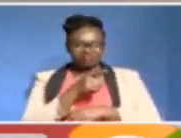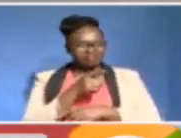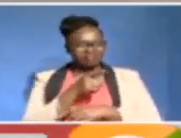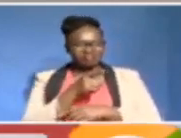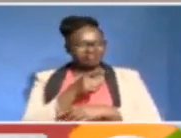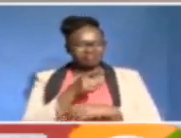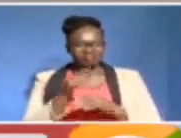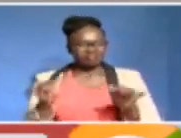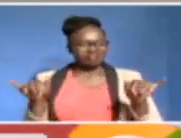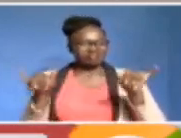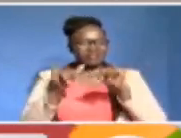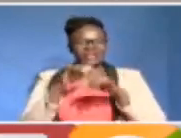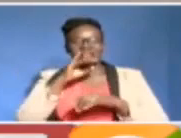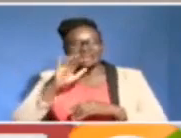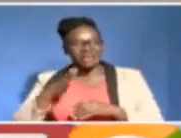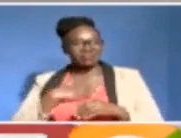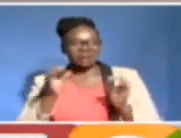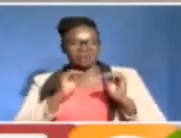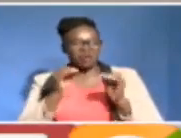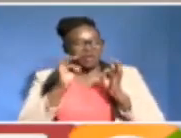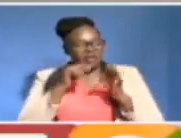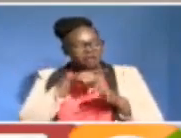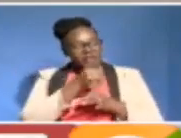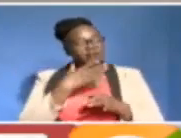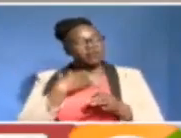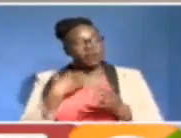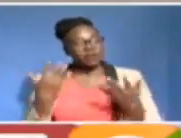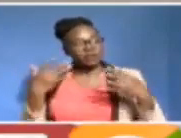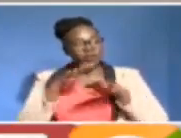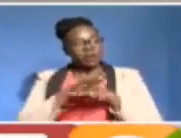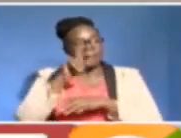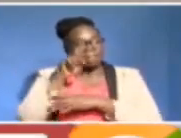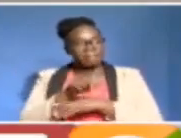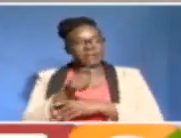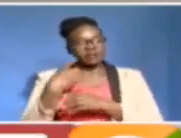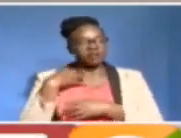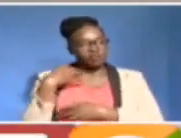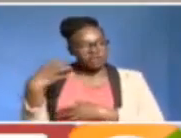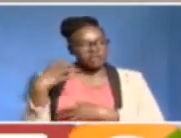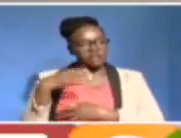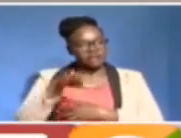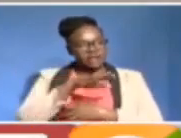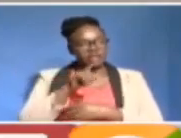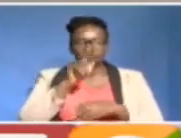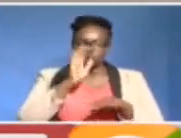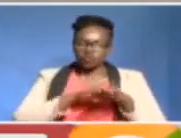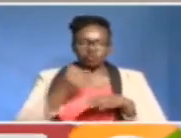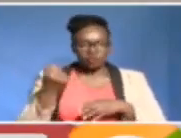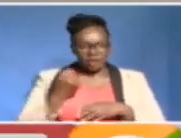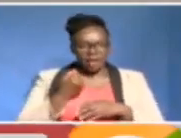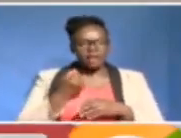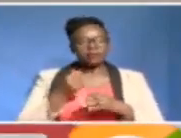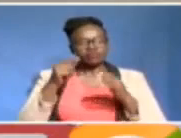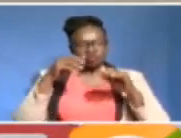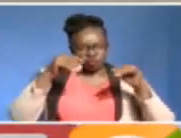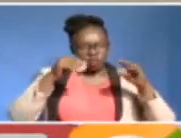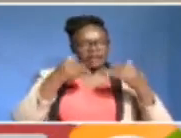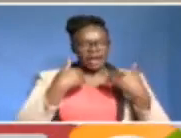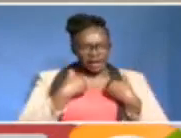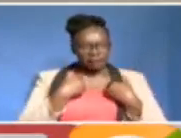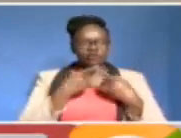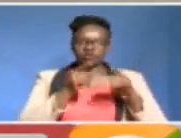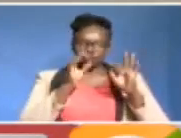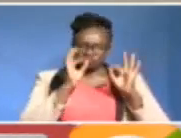is a prince, so if you're gonna fit in, you need to come from the same, so we can't marry you. You are a good girl, you have all the qualities, you are